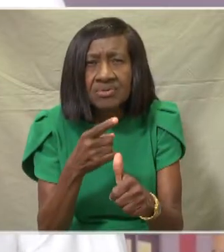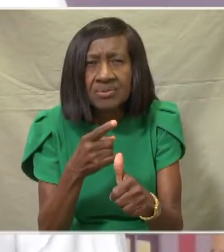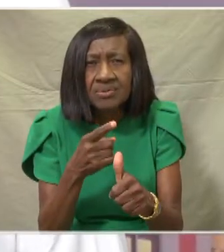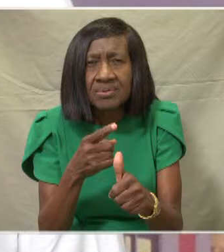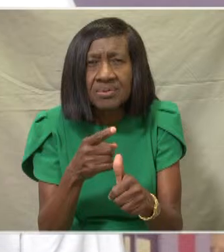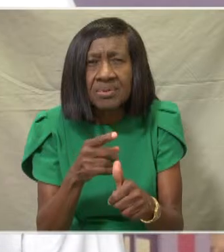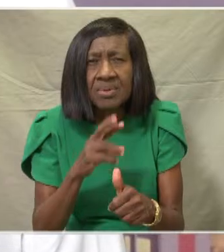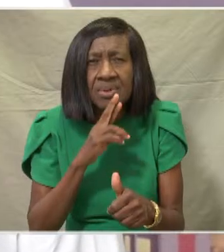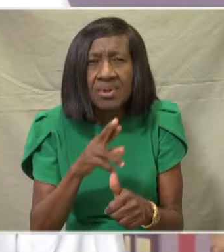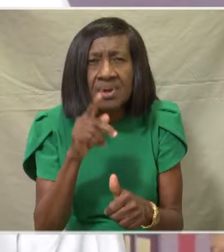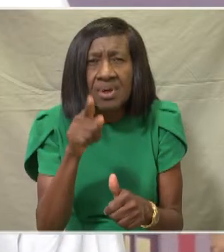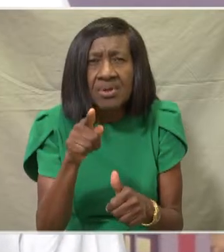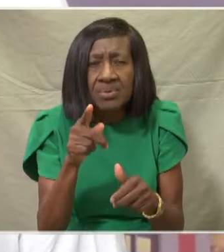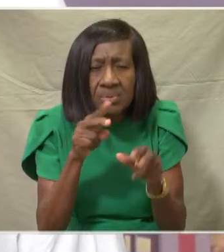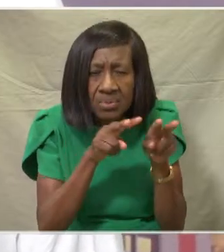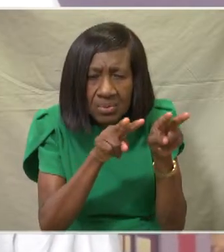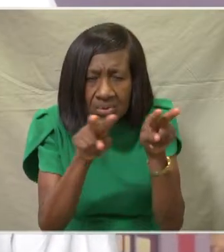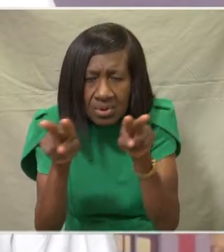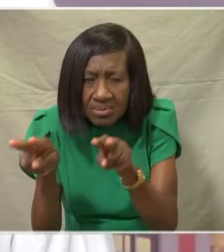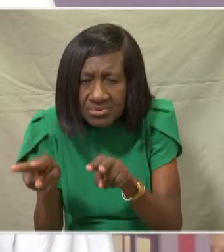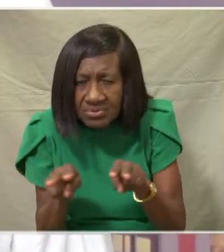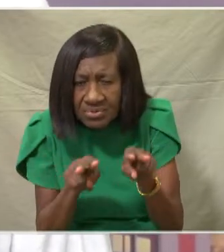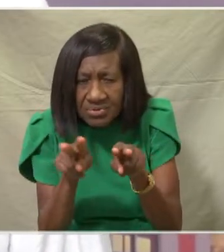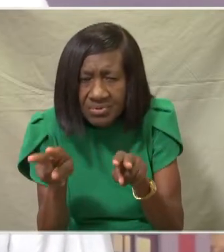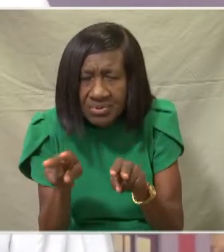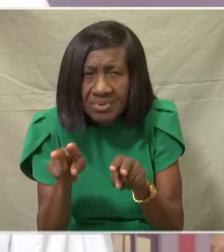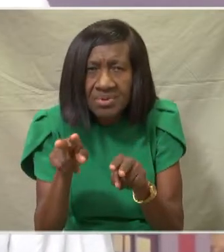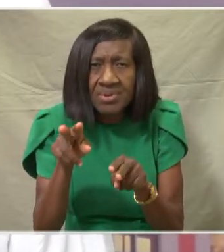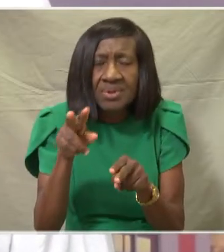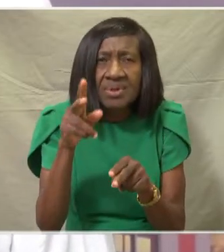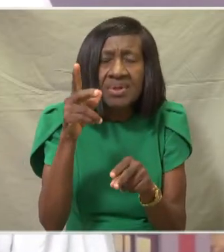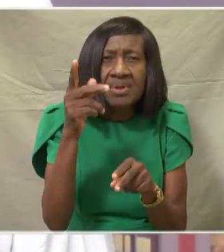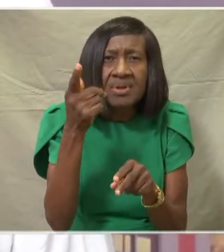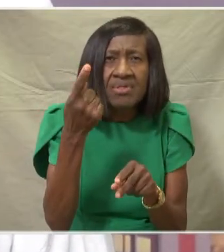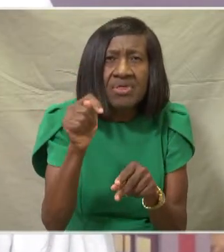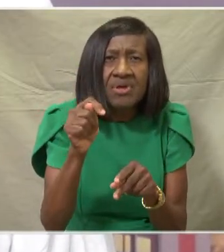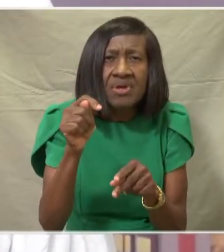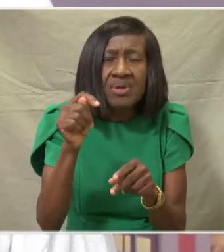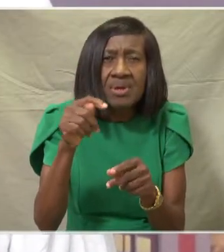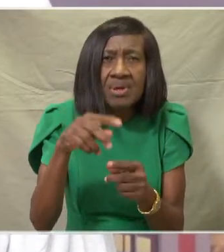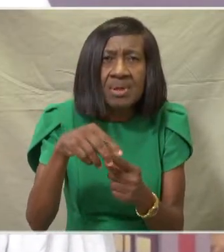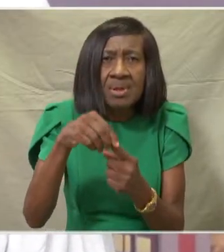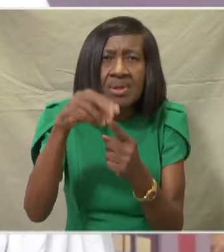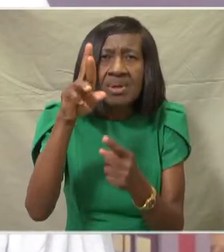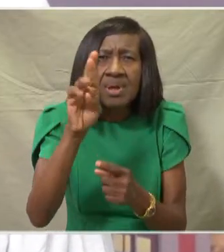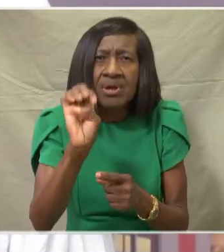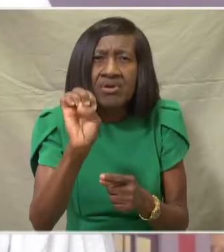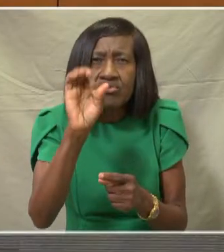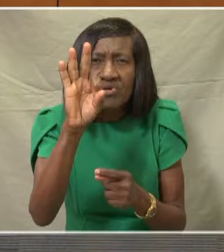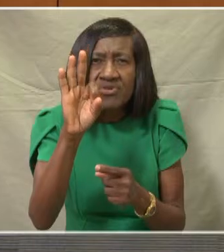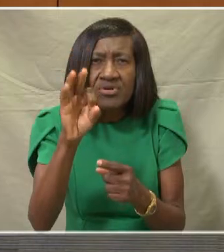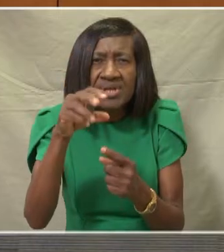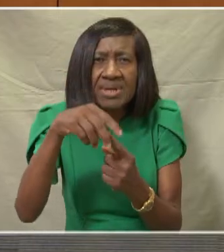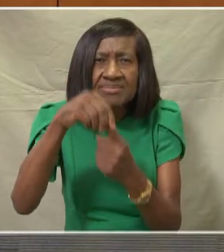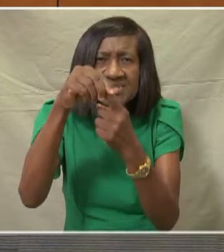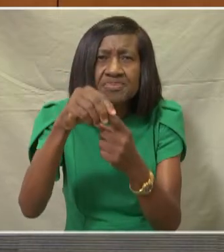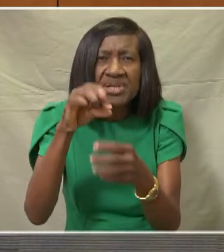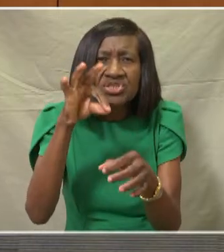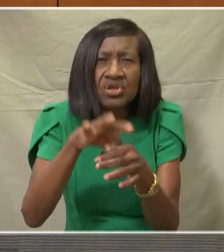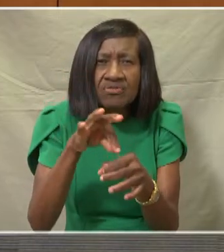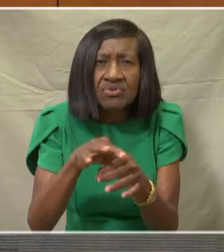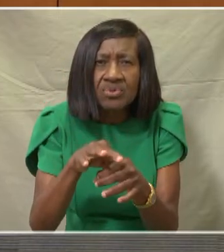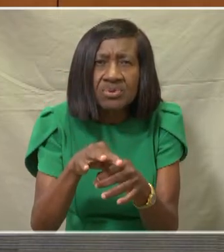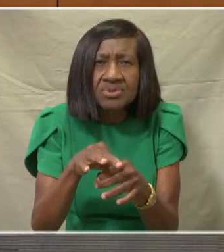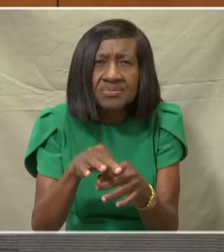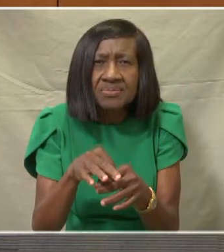also going to be observing the situation regarding the referendums that we're having? Yes, please do. It's not